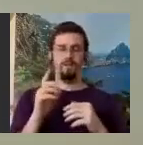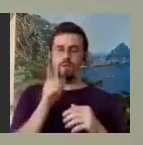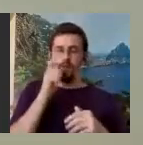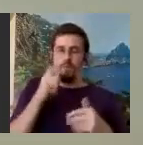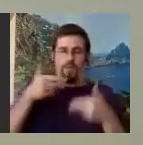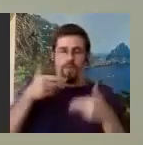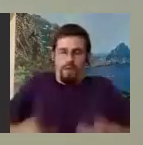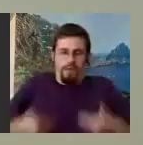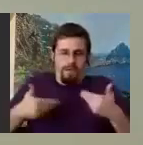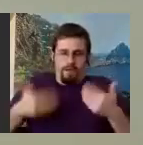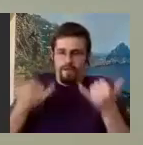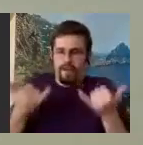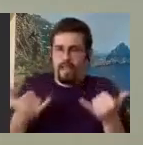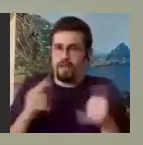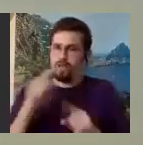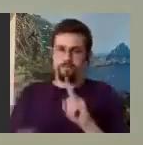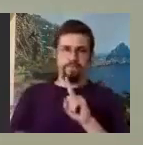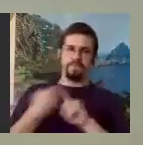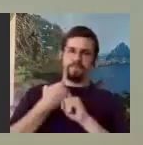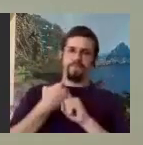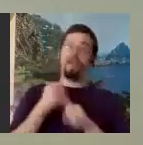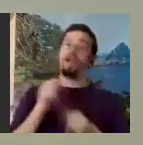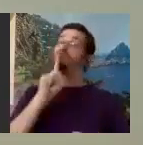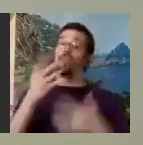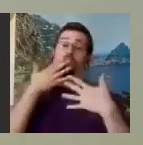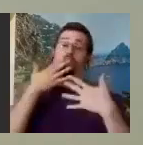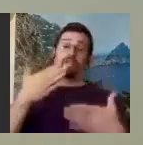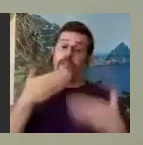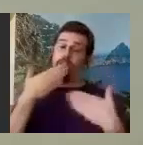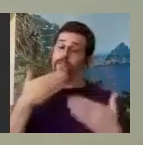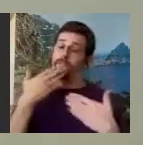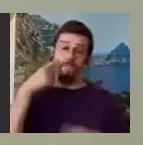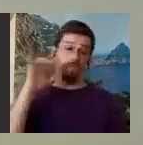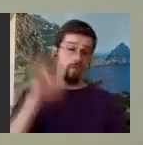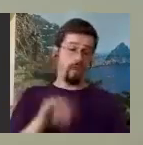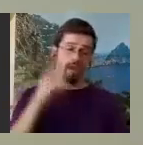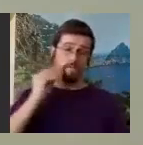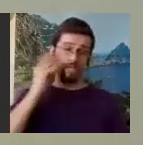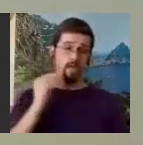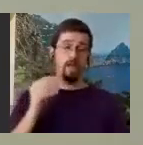to Germany and showing me around, and this really was a